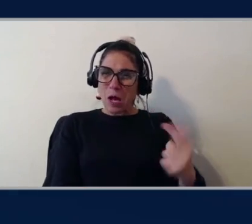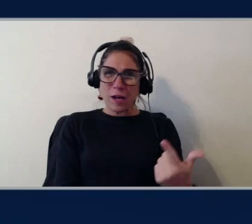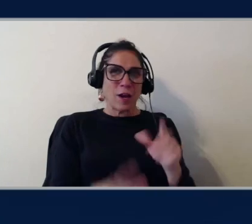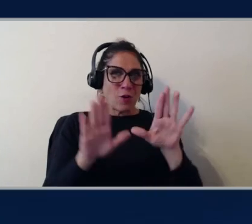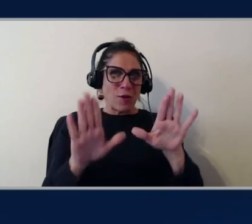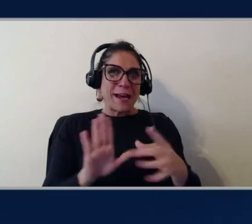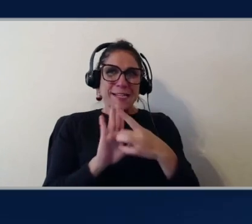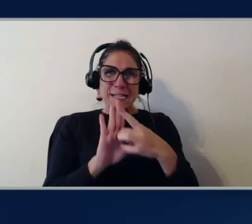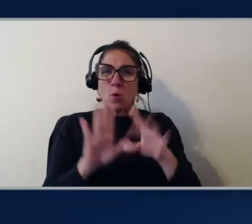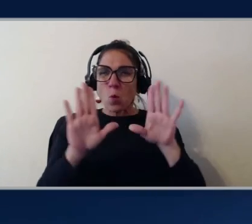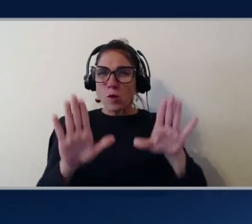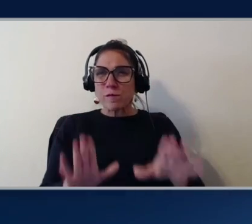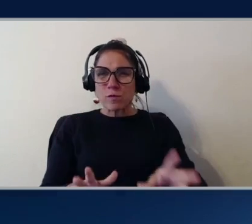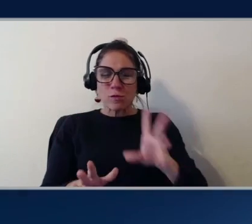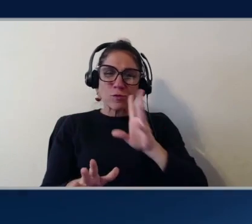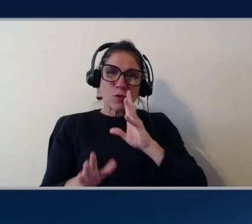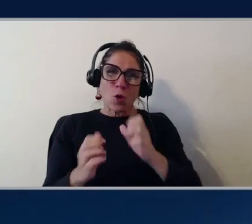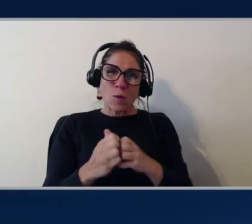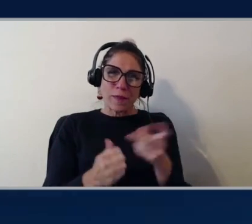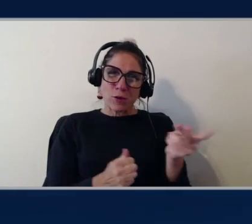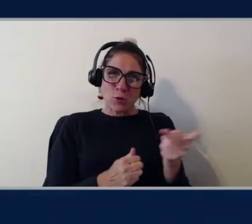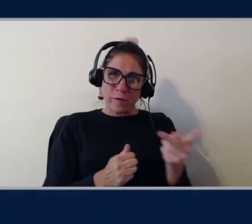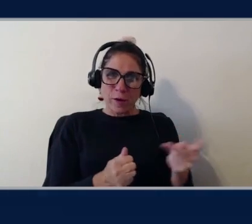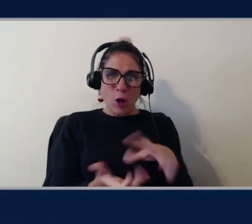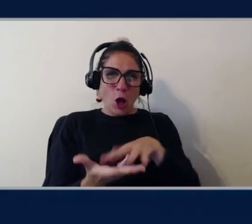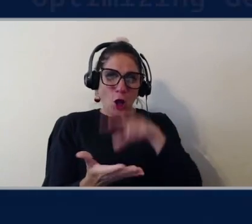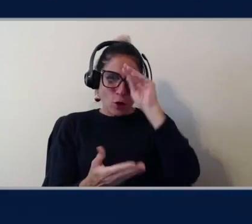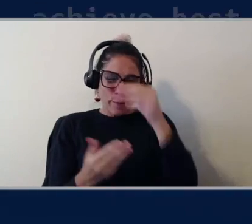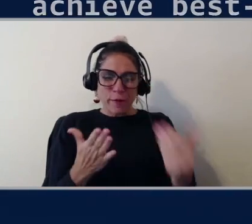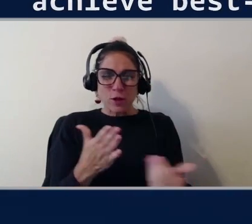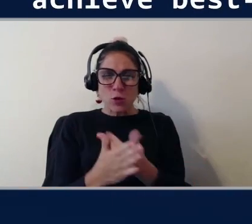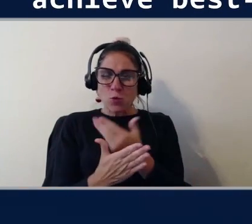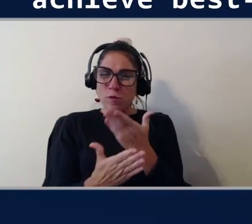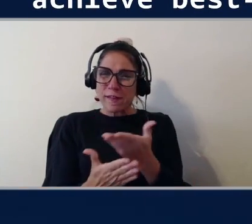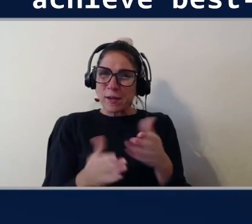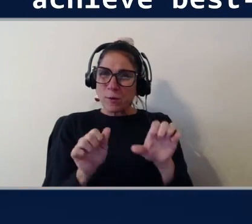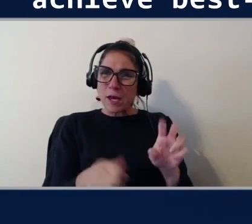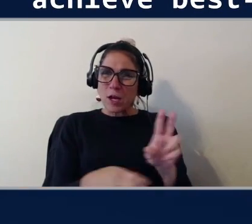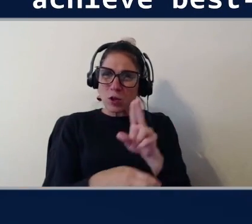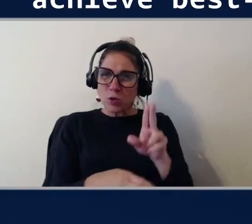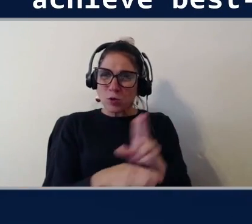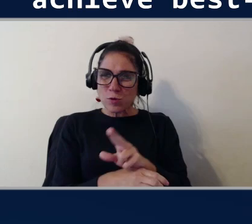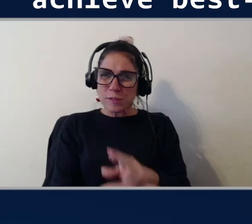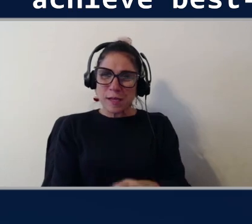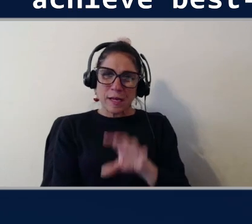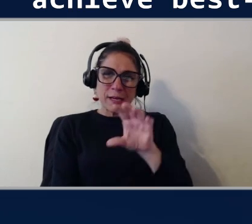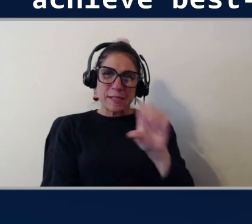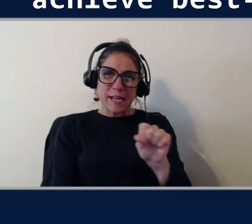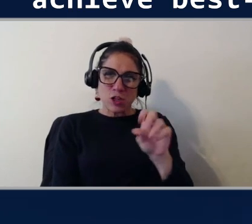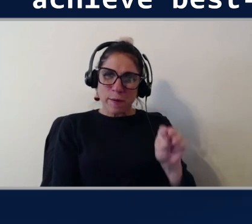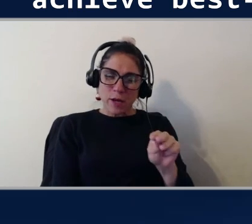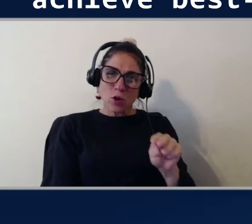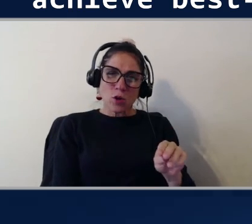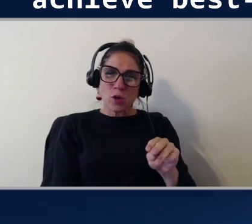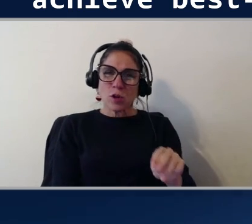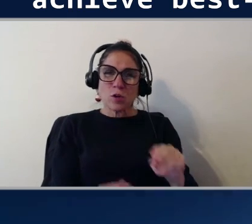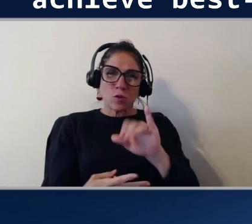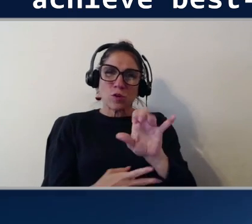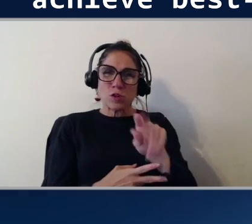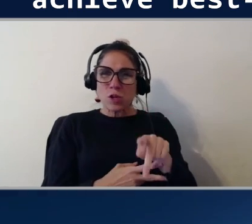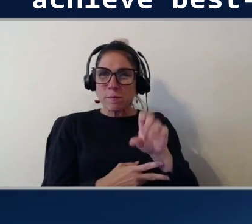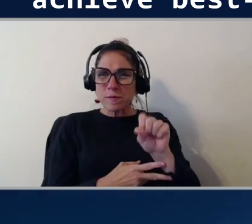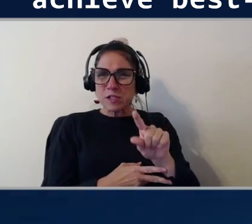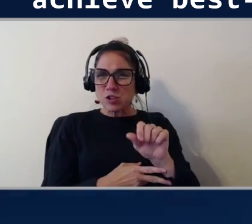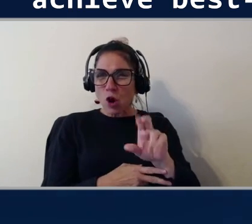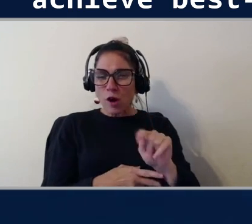was wonderful to talk with you all and learn about this new feature that you can use with SageMaker Jumpstart. So congrats on the launch, and we look